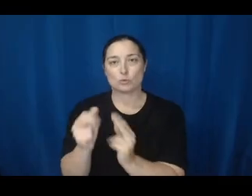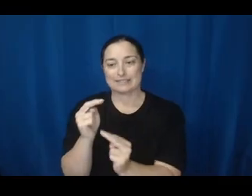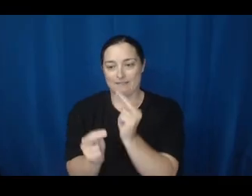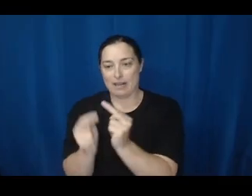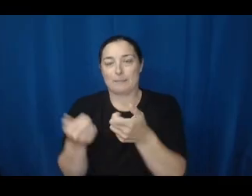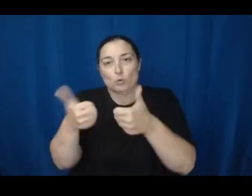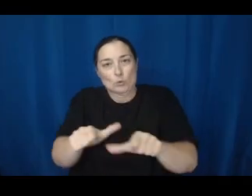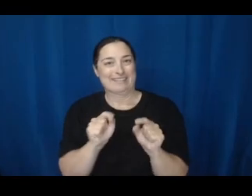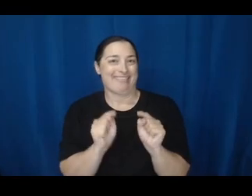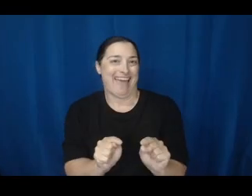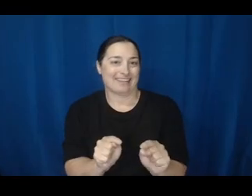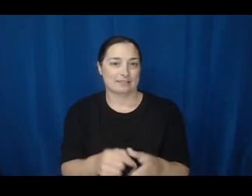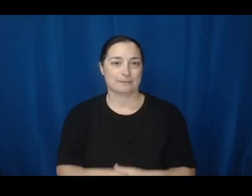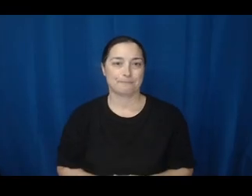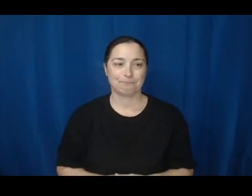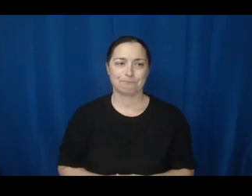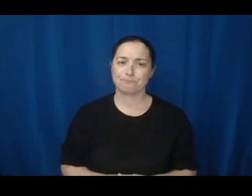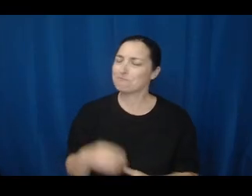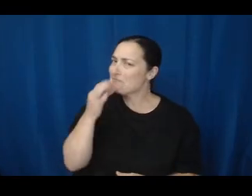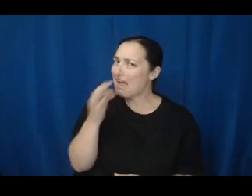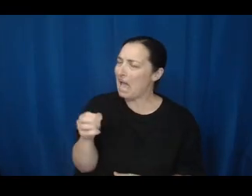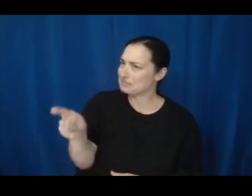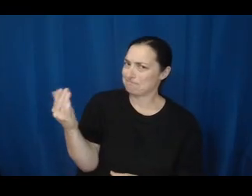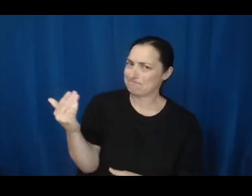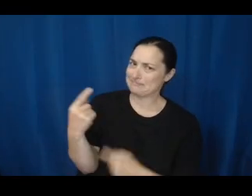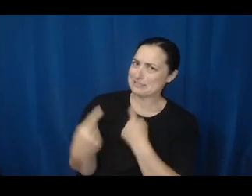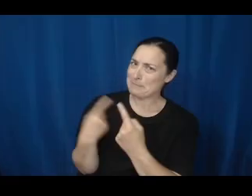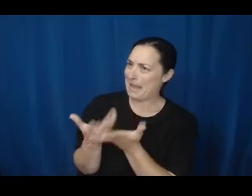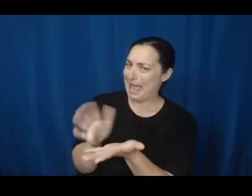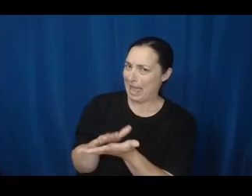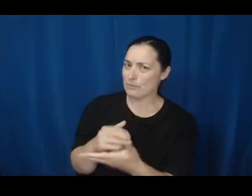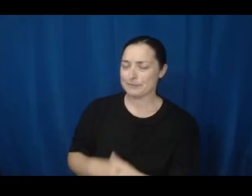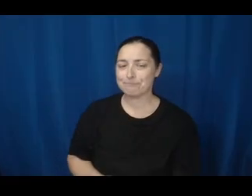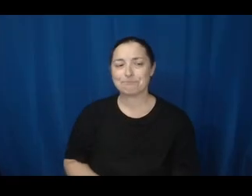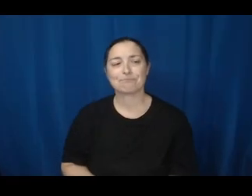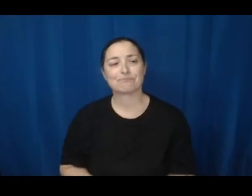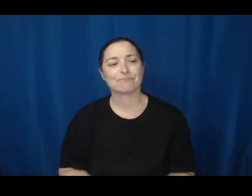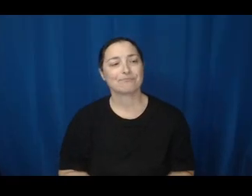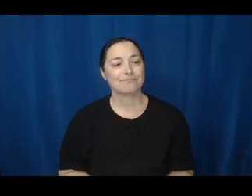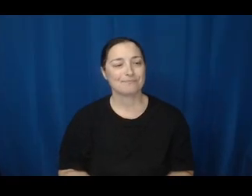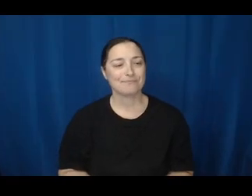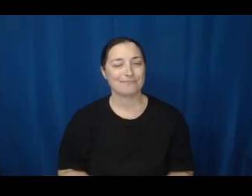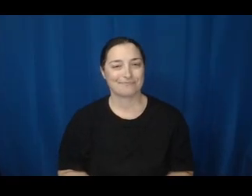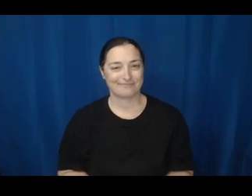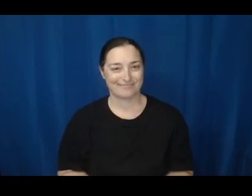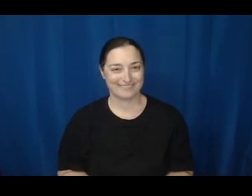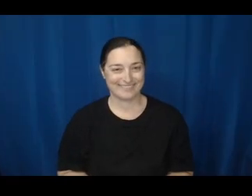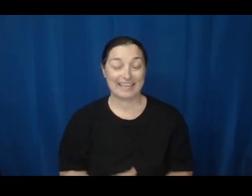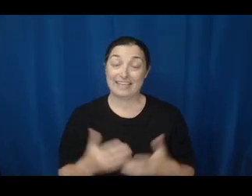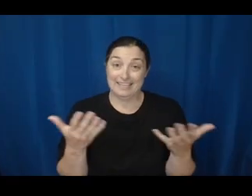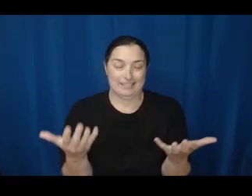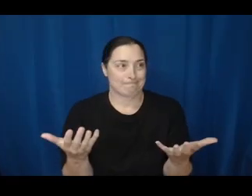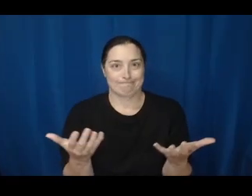Elmi. How do you explain this to people here? So like you illustrated before, there's such a heavy emphasis